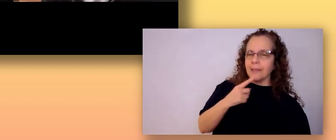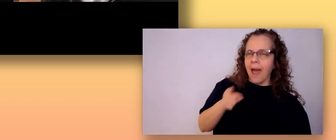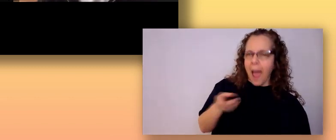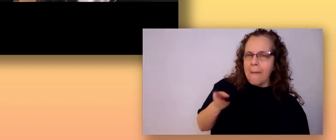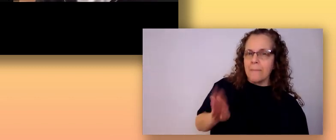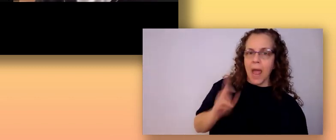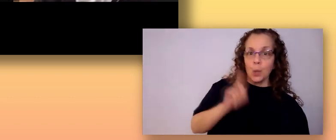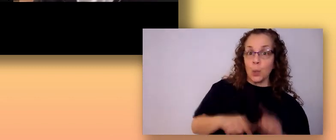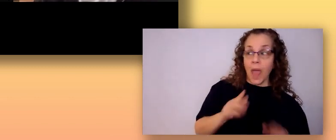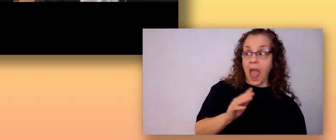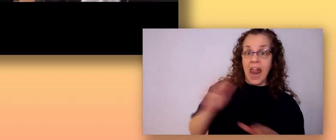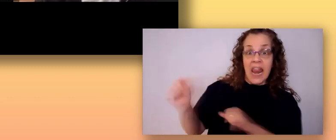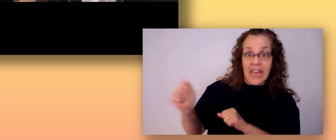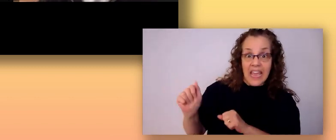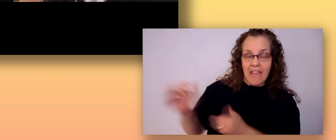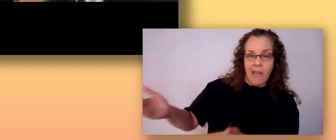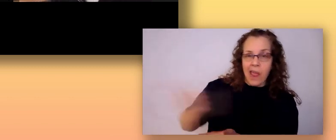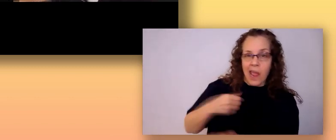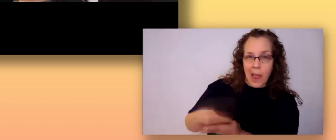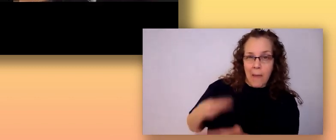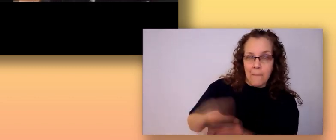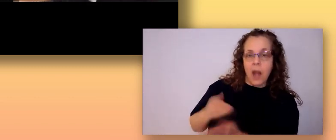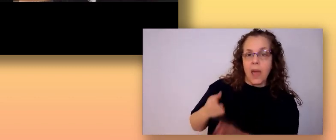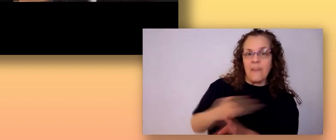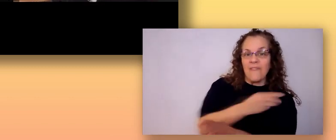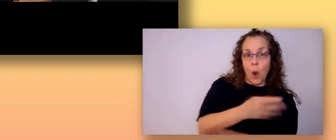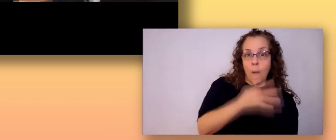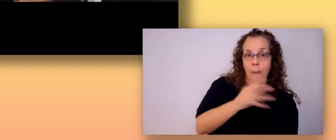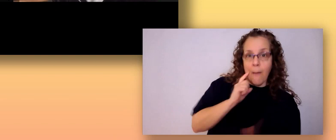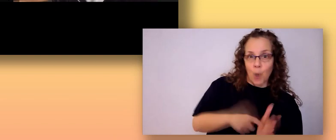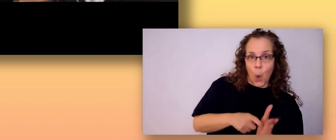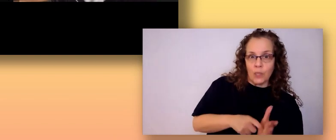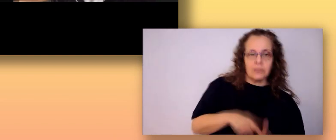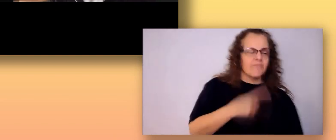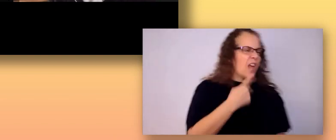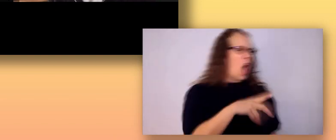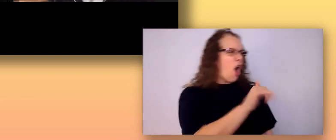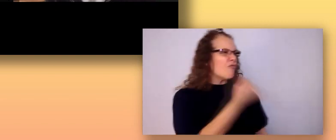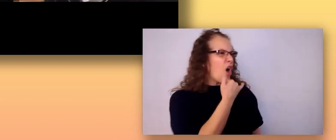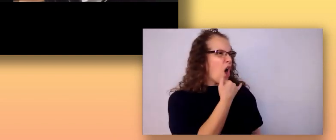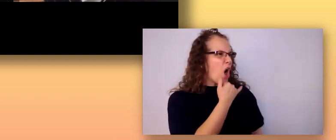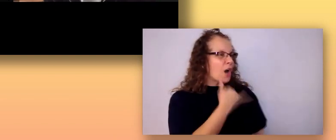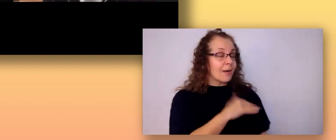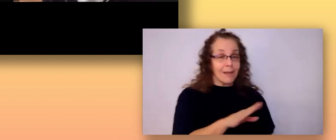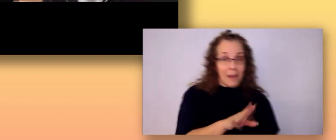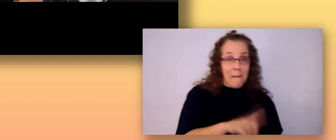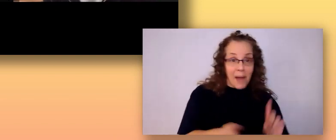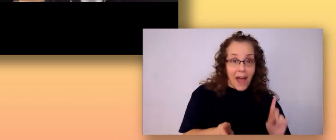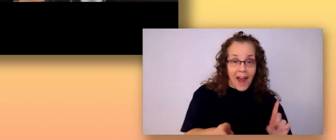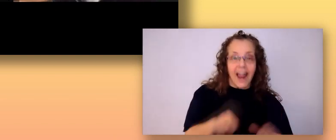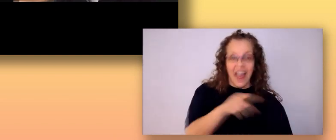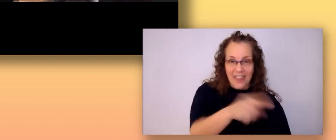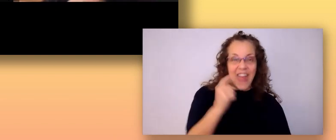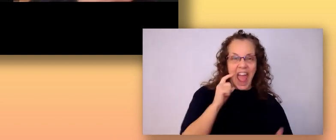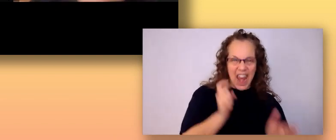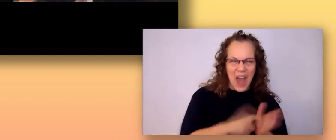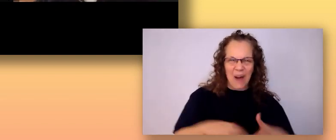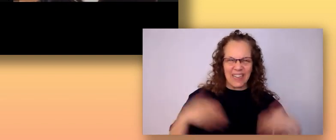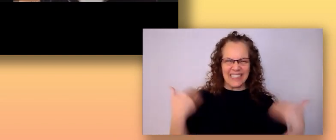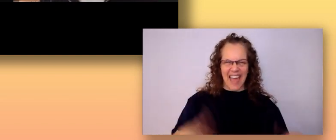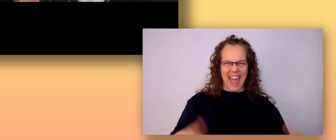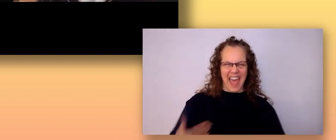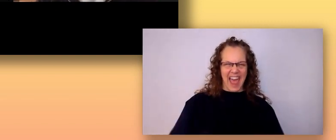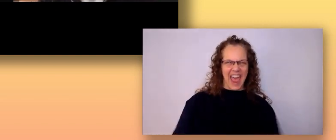you can't do before Mallory and her mom notice. And he was all like, you're on. But get this. They noticed. Oh,